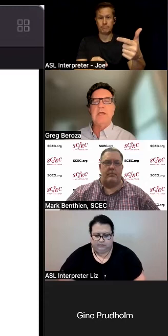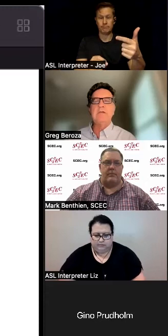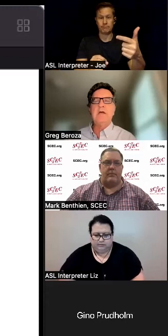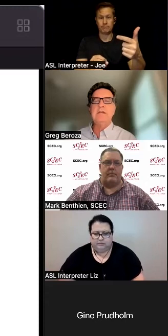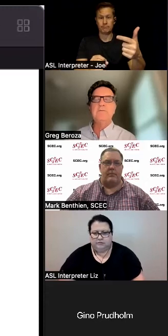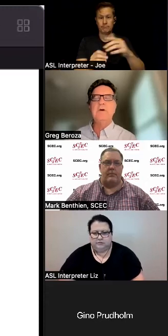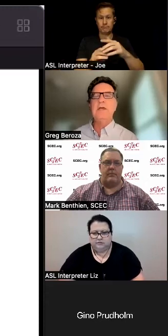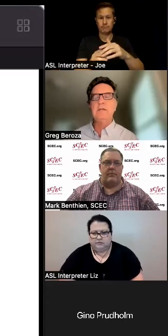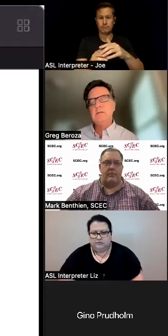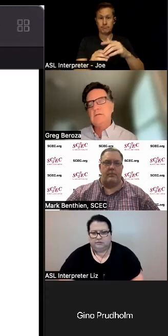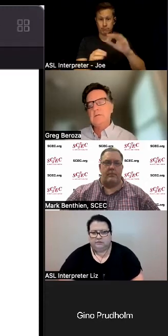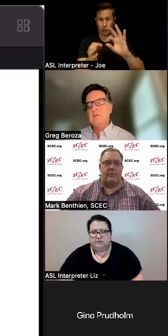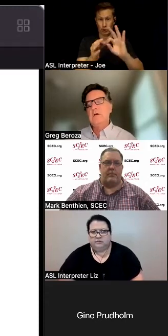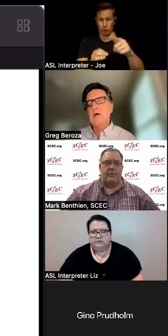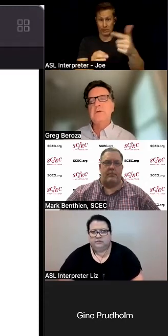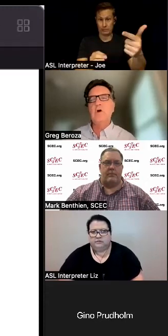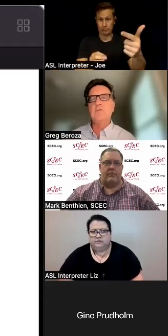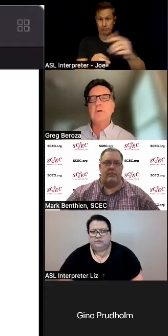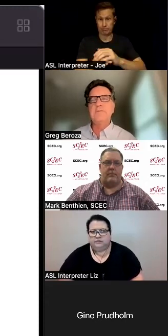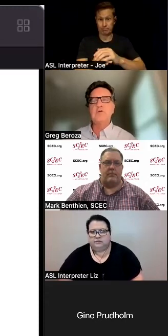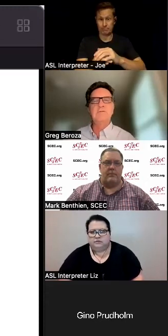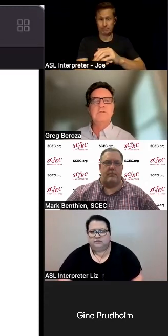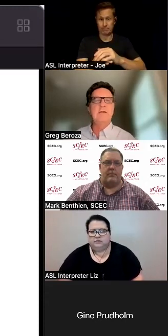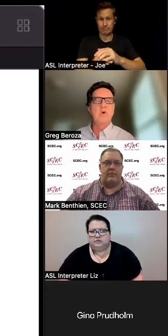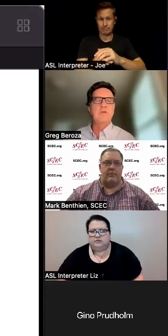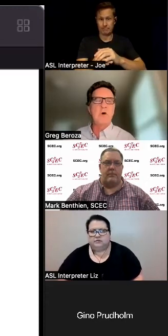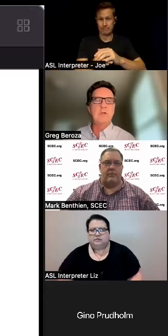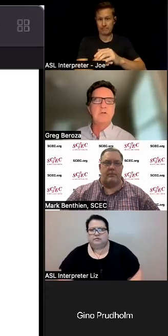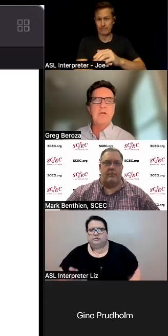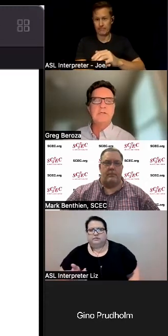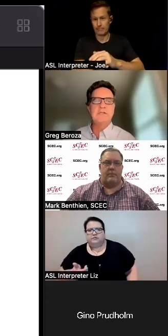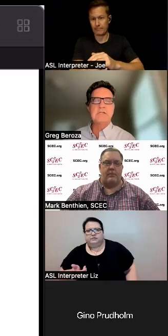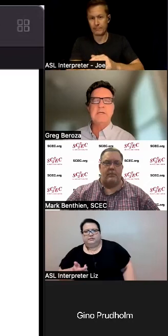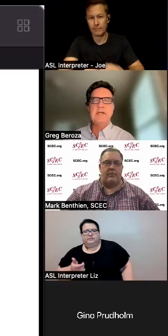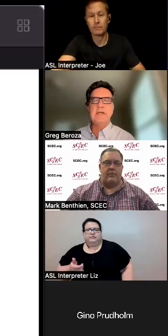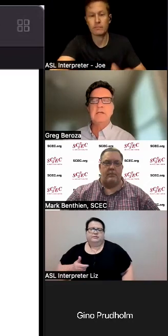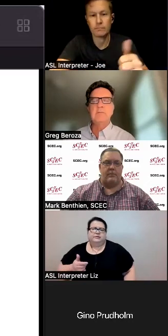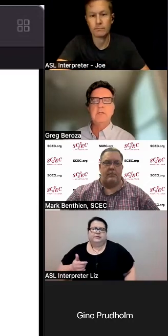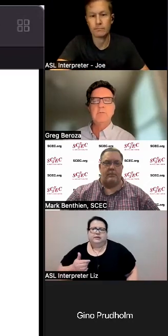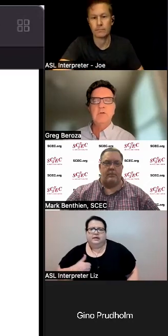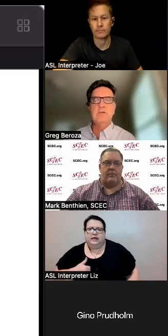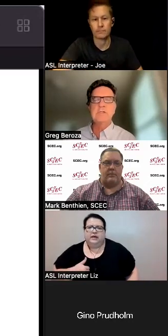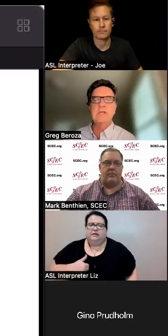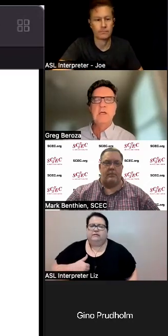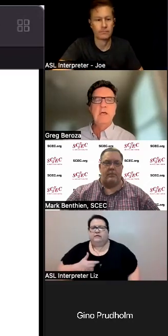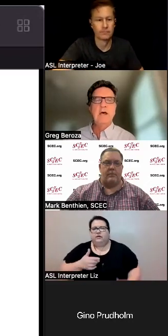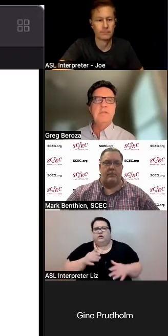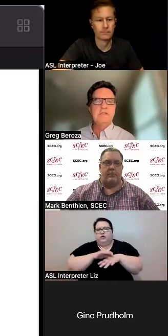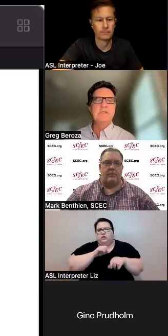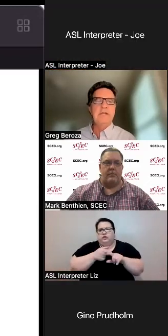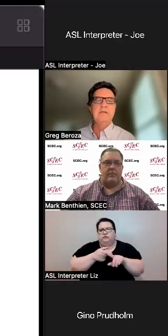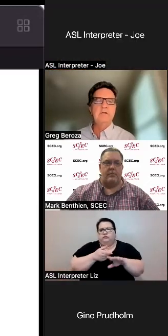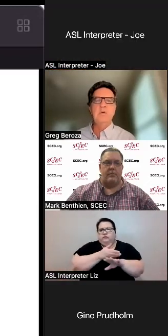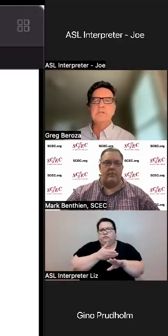to identify often over a factor of 10 more small earthquakes in seismic data than previously. And